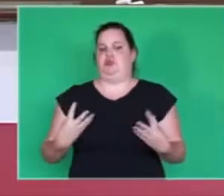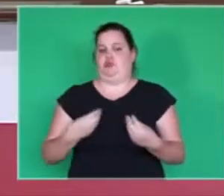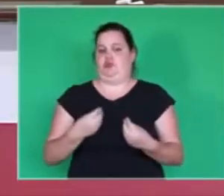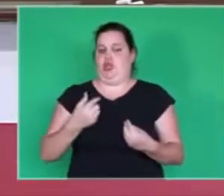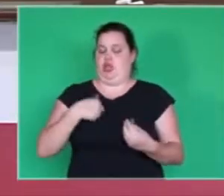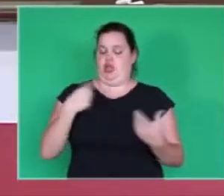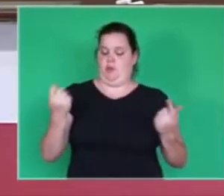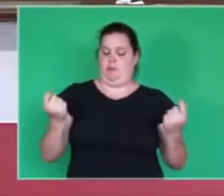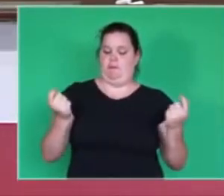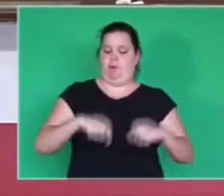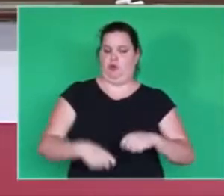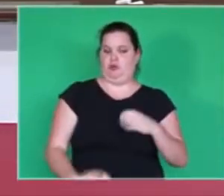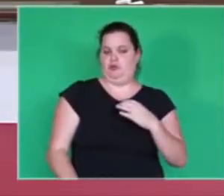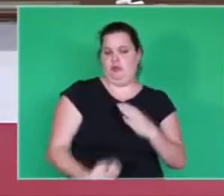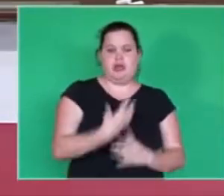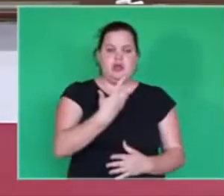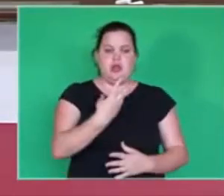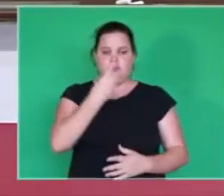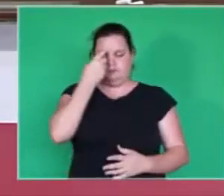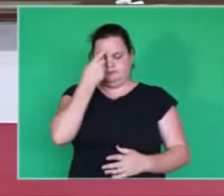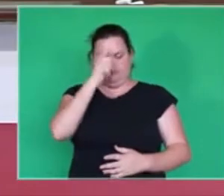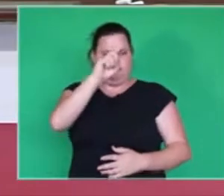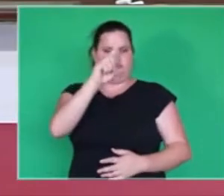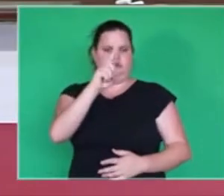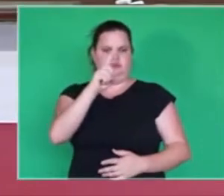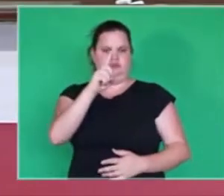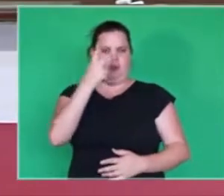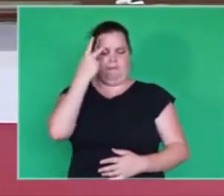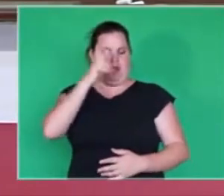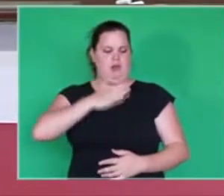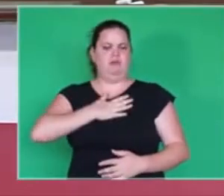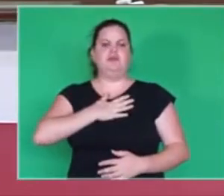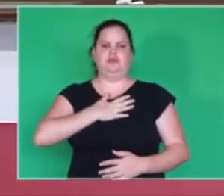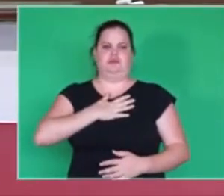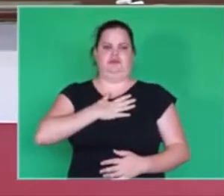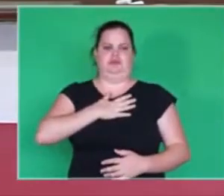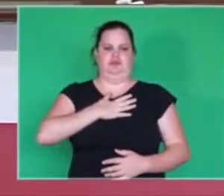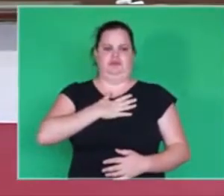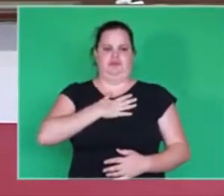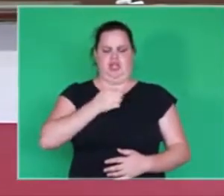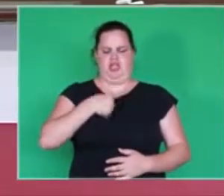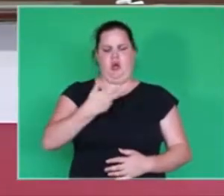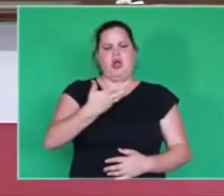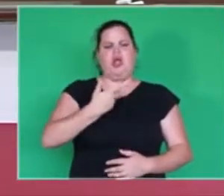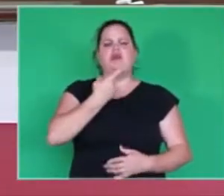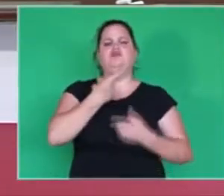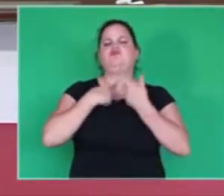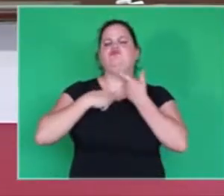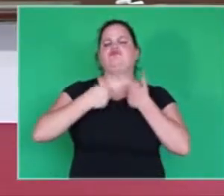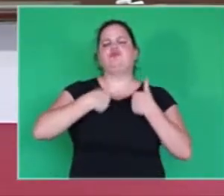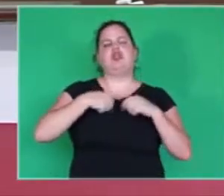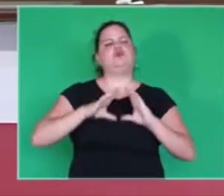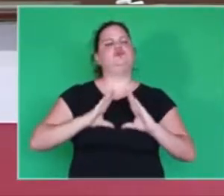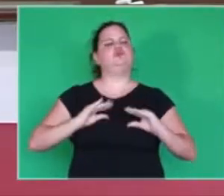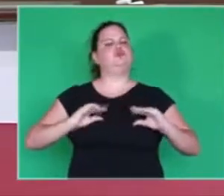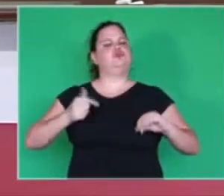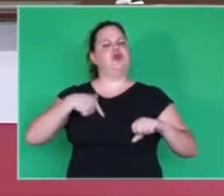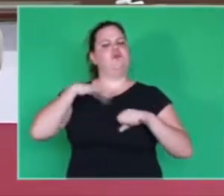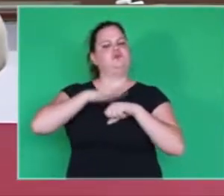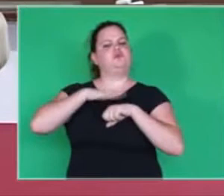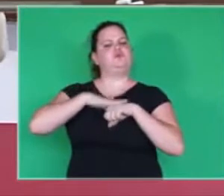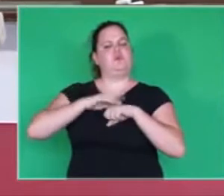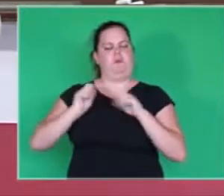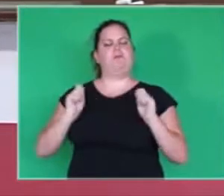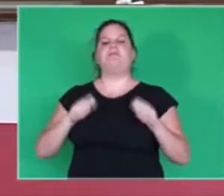it's possible for man to create for himself an environment where he is